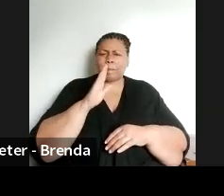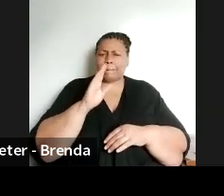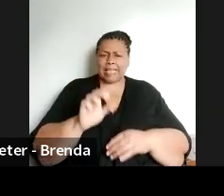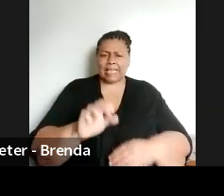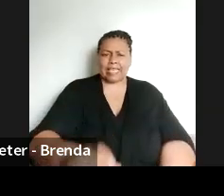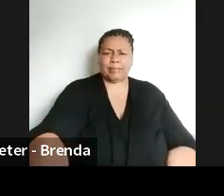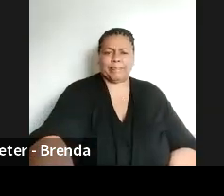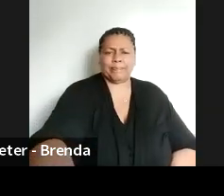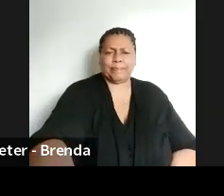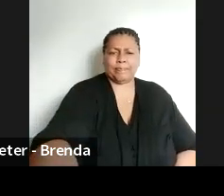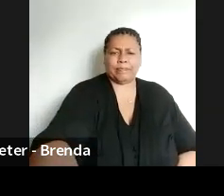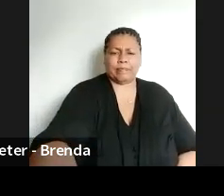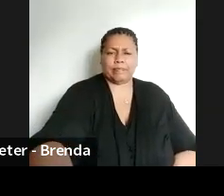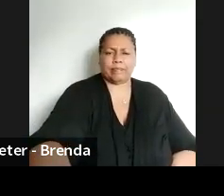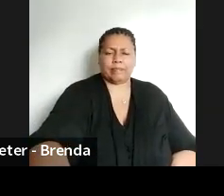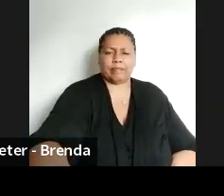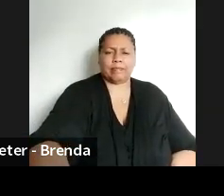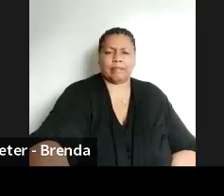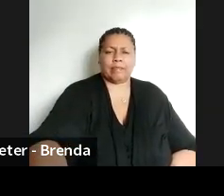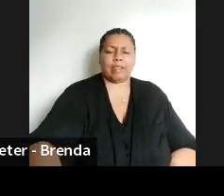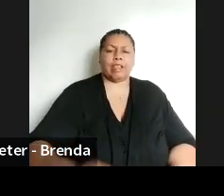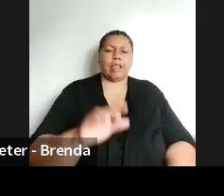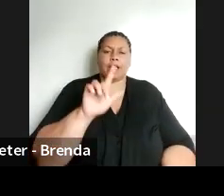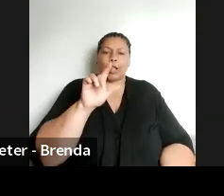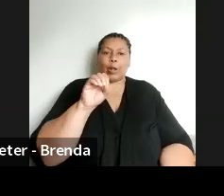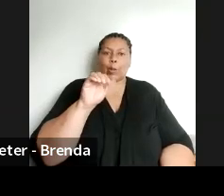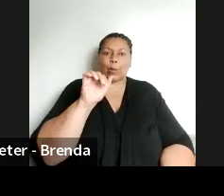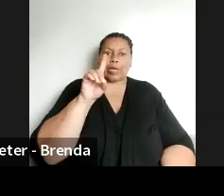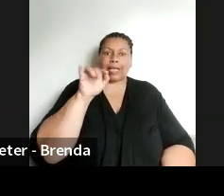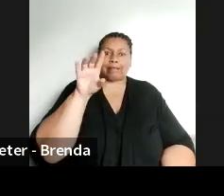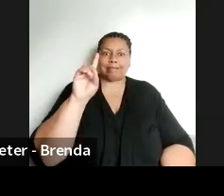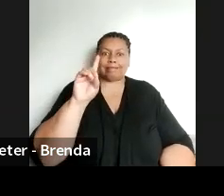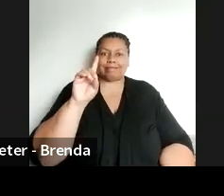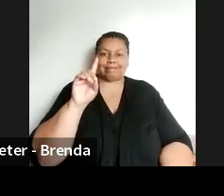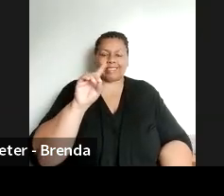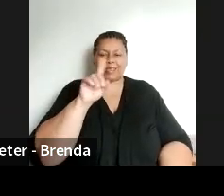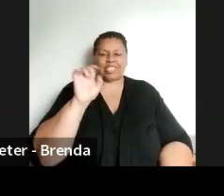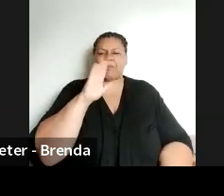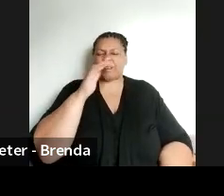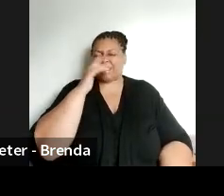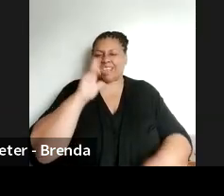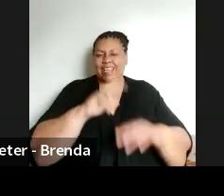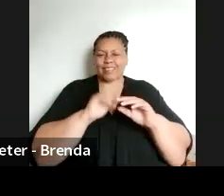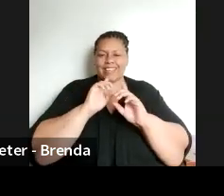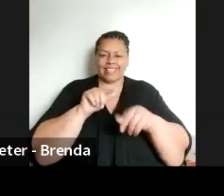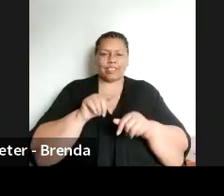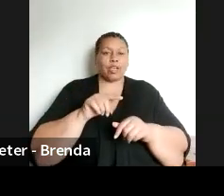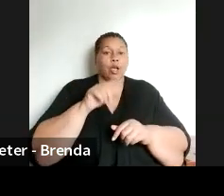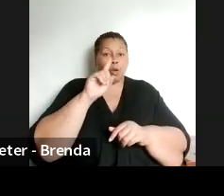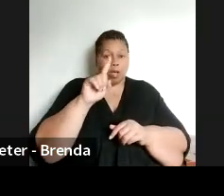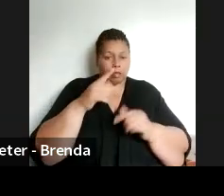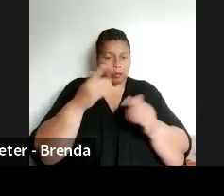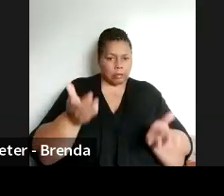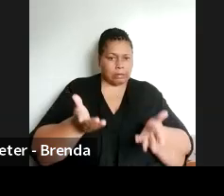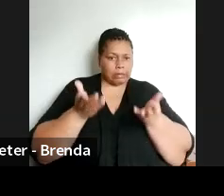there's a couple loaded questions that are going to be fun to answer. One of the questions is, so what do you suggest instead